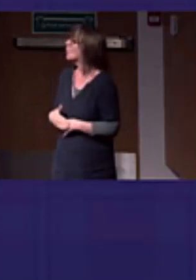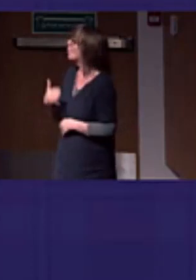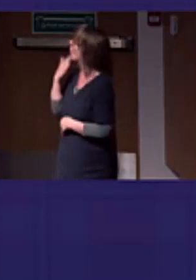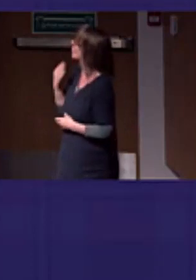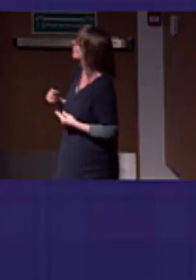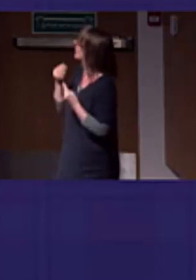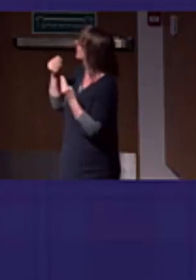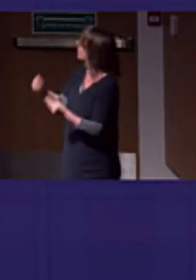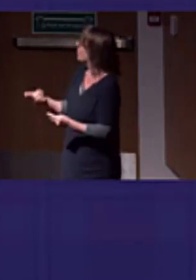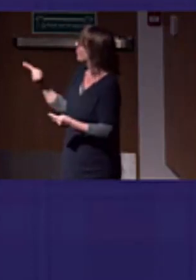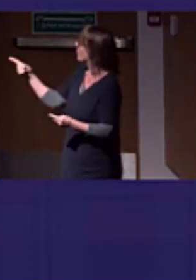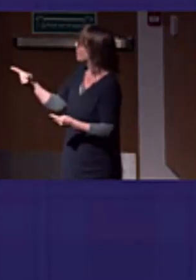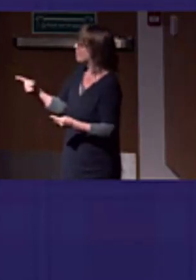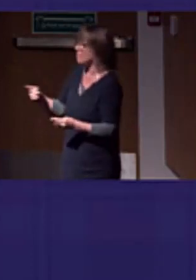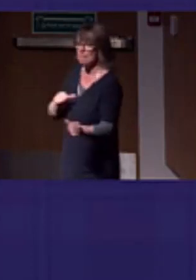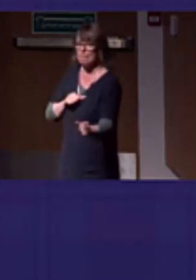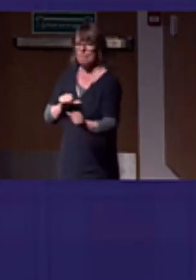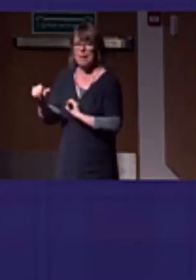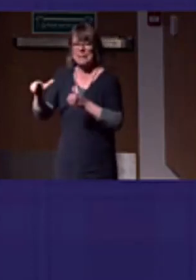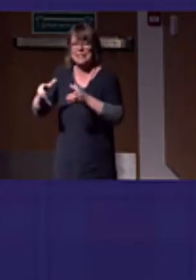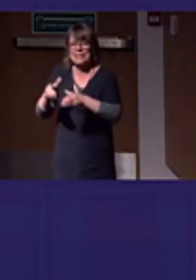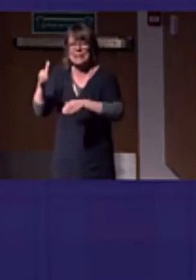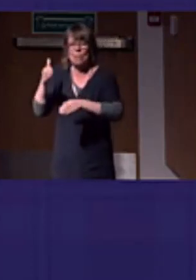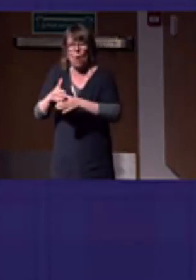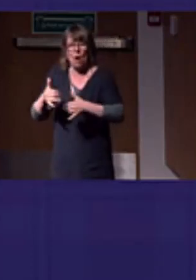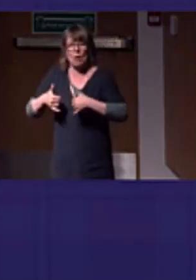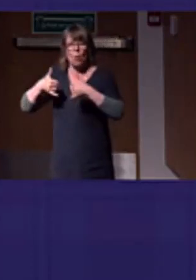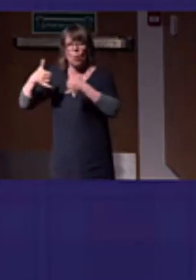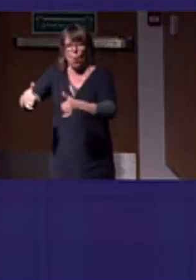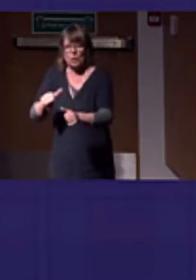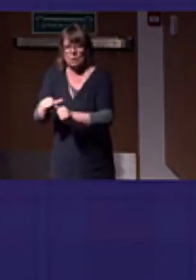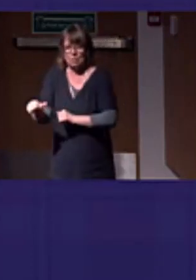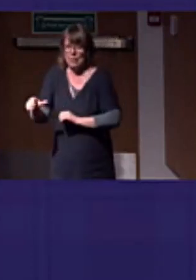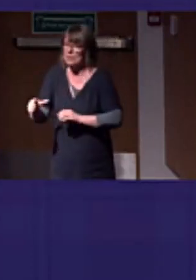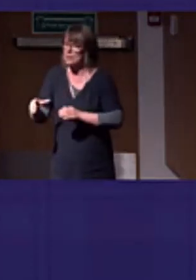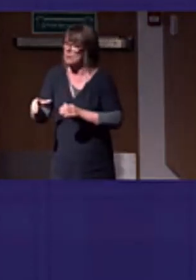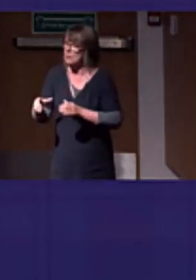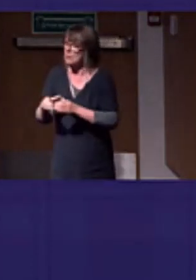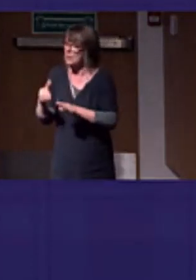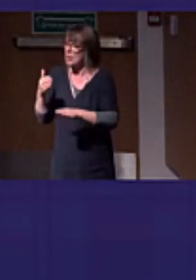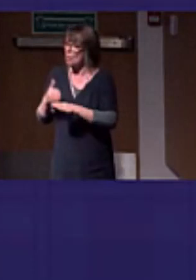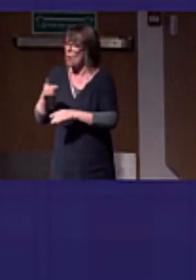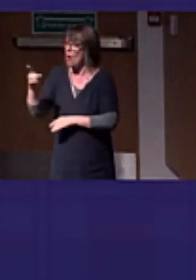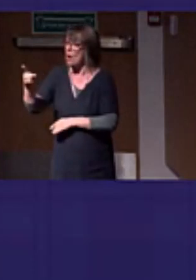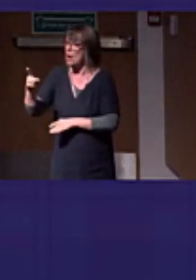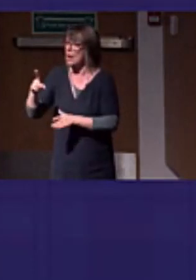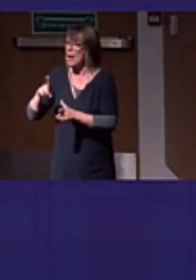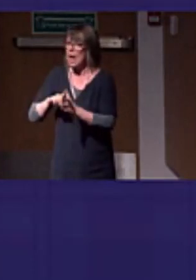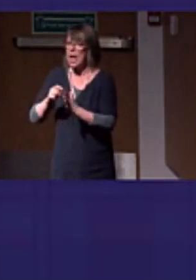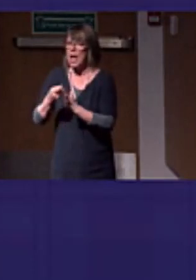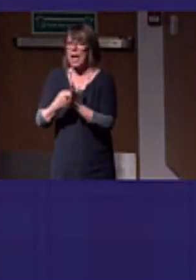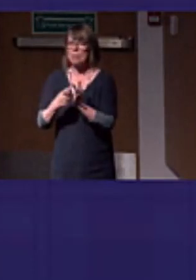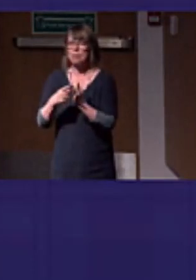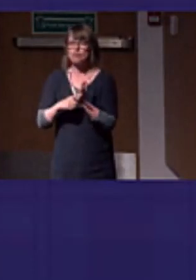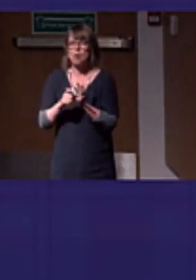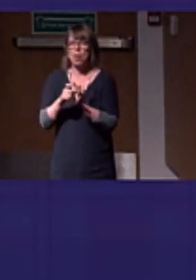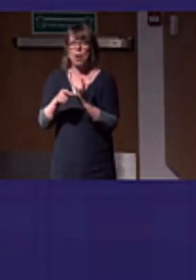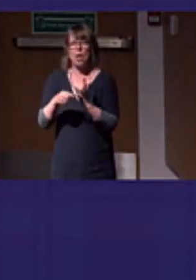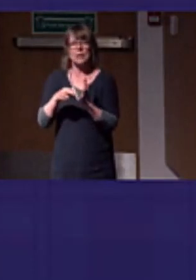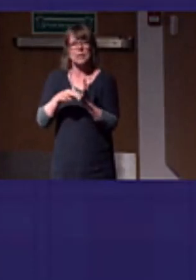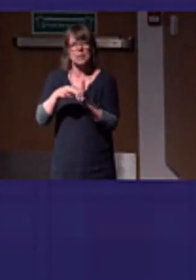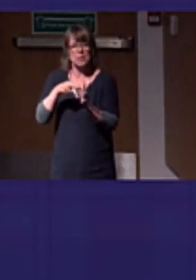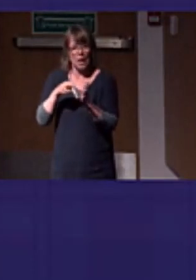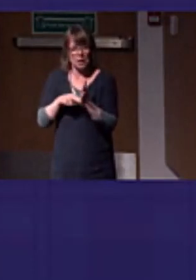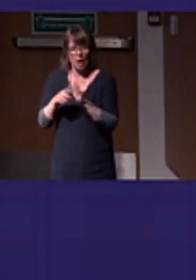them the Best Teamwork Award. And April Dunham, over here in the third row, where'd you go? She was, oh, right here. She has